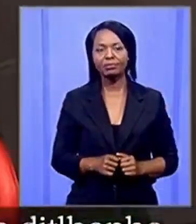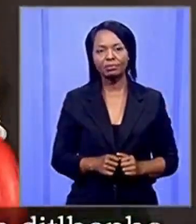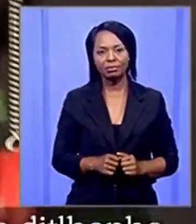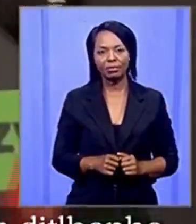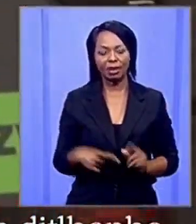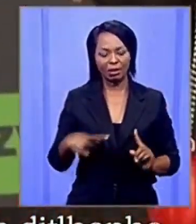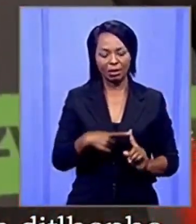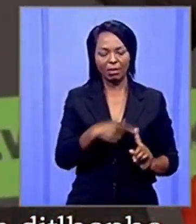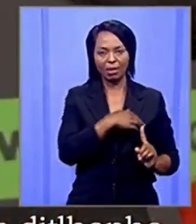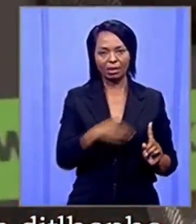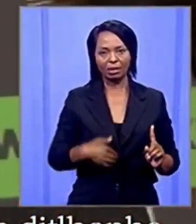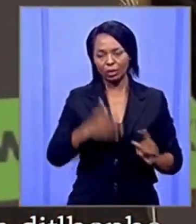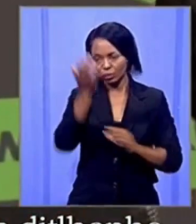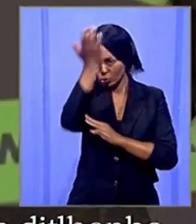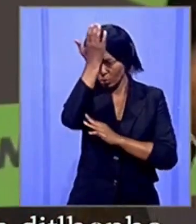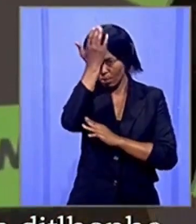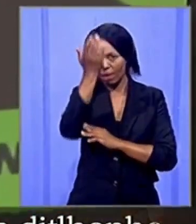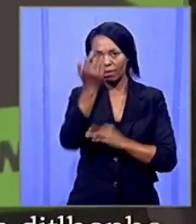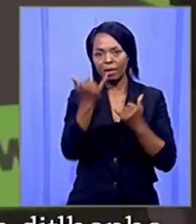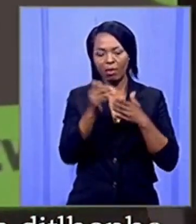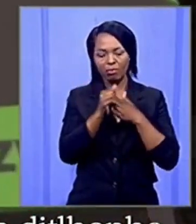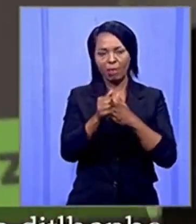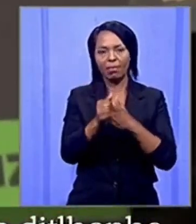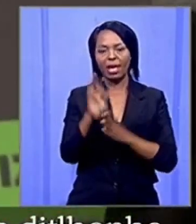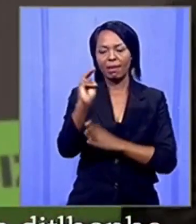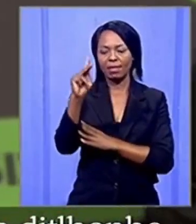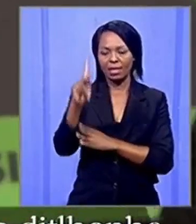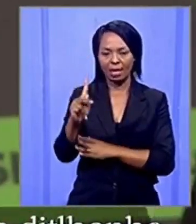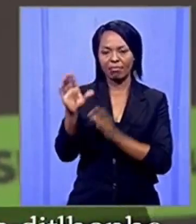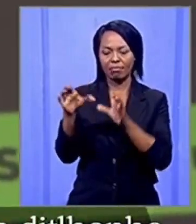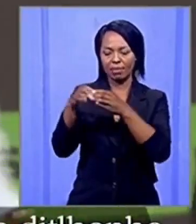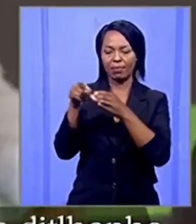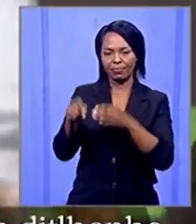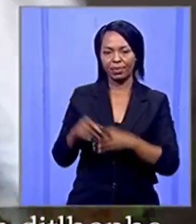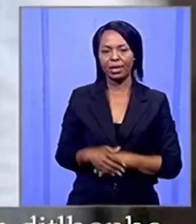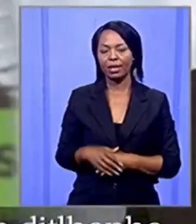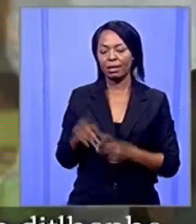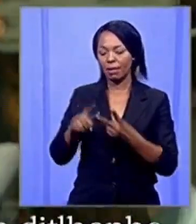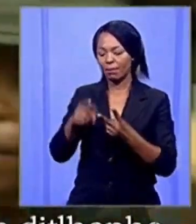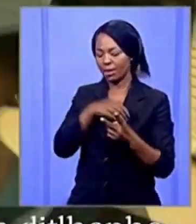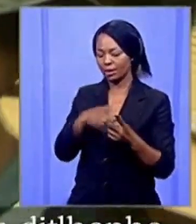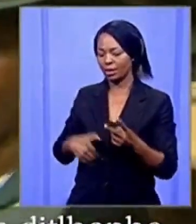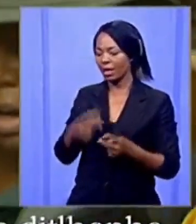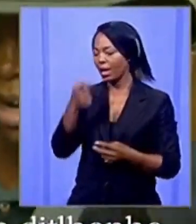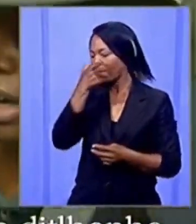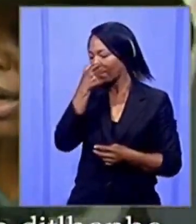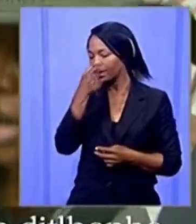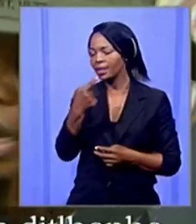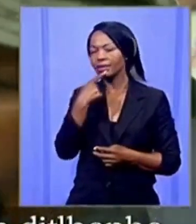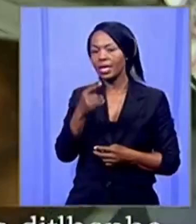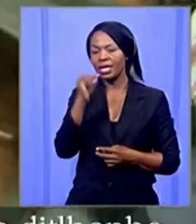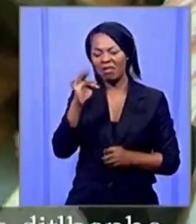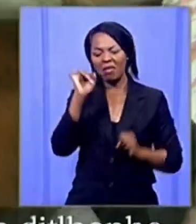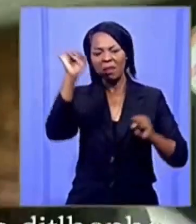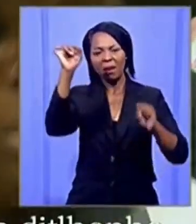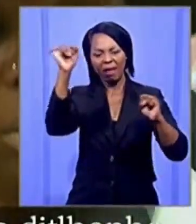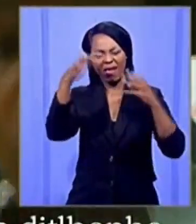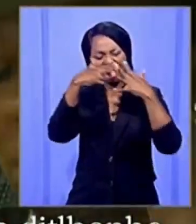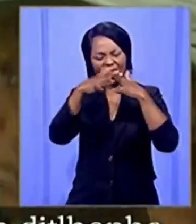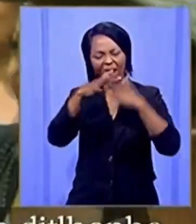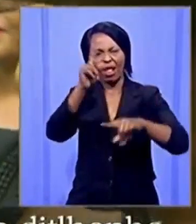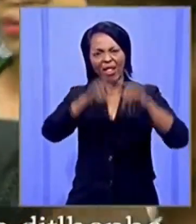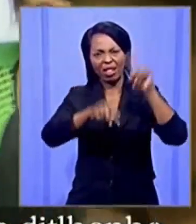maloba Jacob Zuma o eme mokgatlho wa MK nokeng, mme moporesidente Ramaphosa o rile bao ba tlileng go dira matshosetsi a dintwa